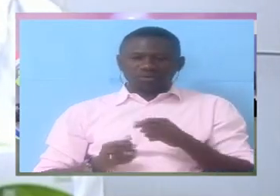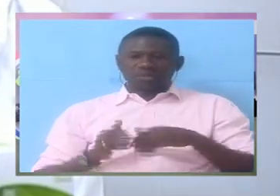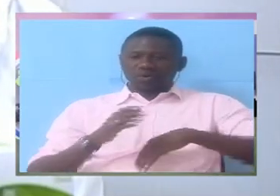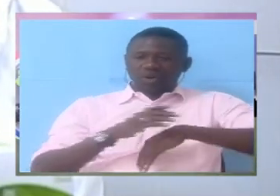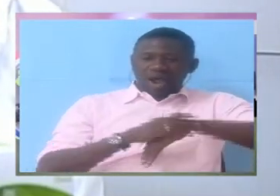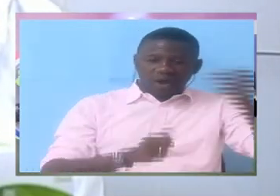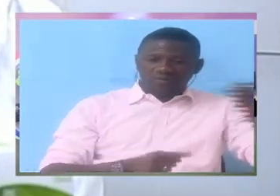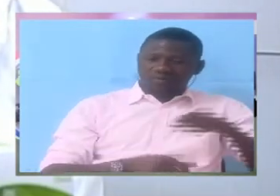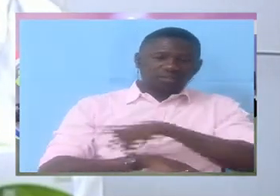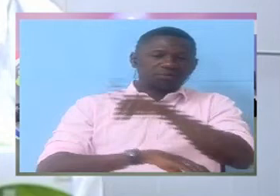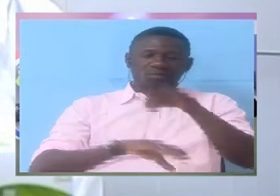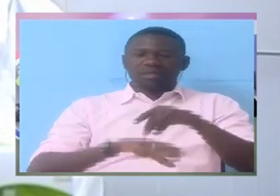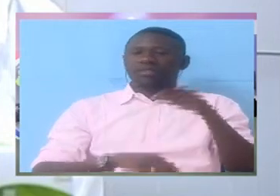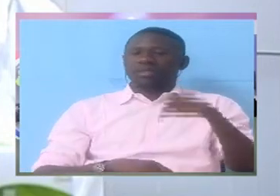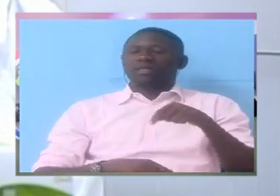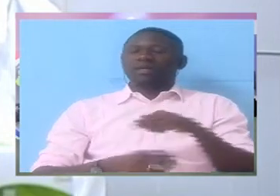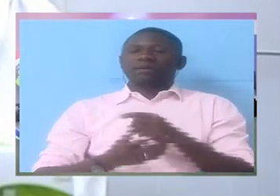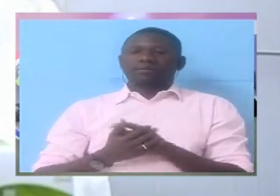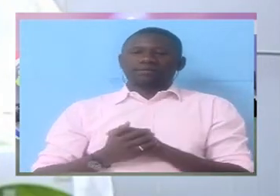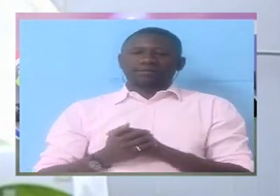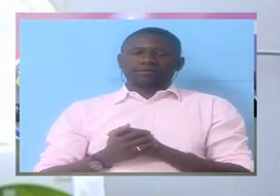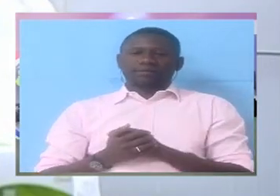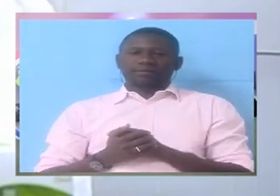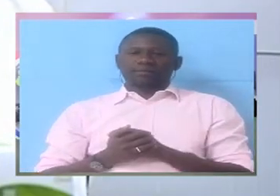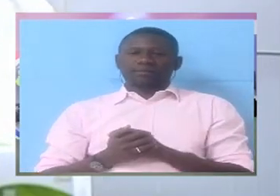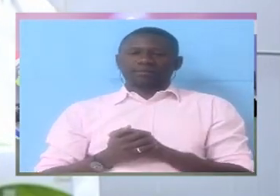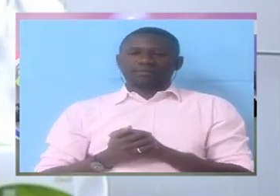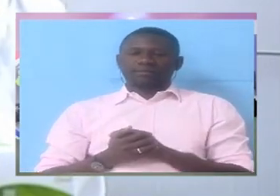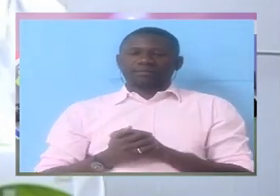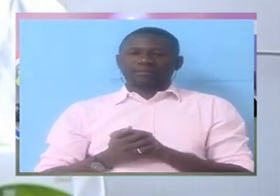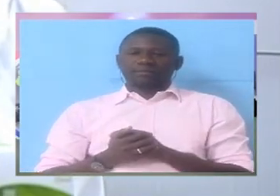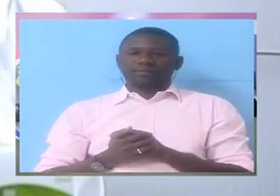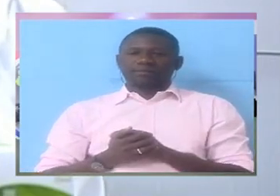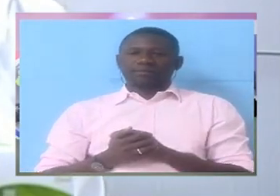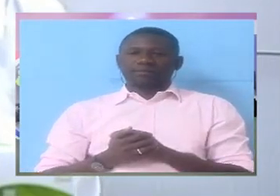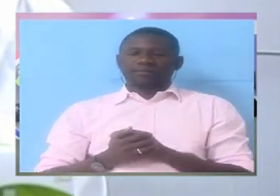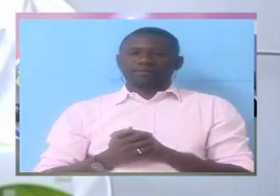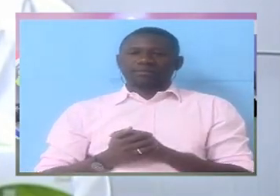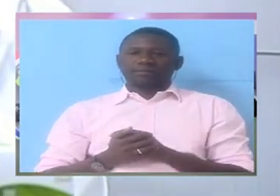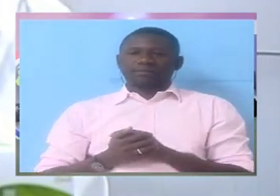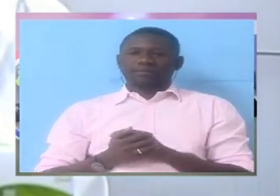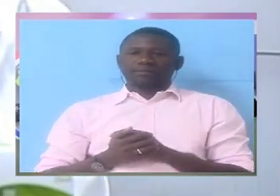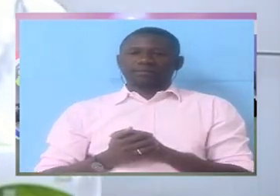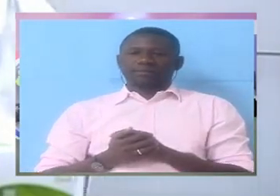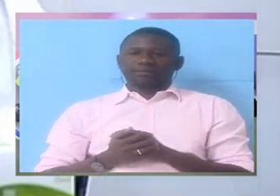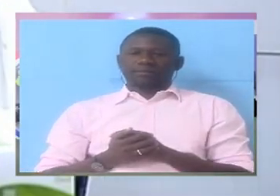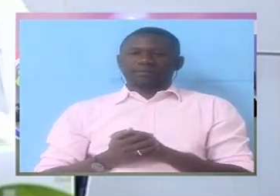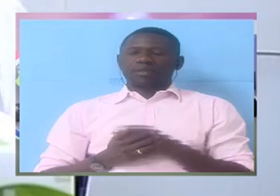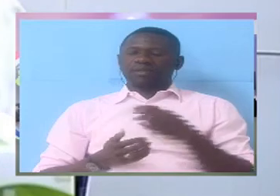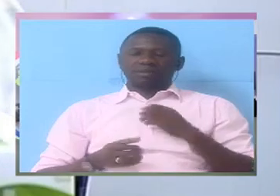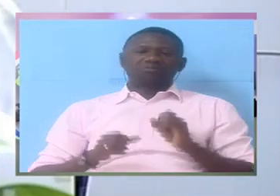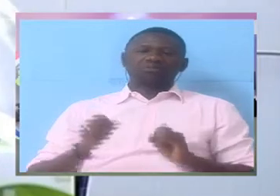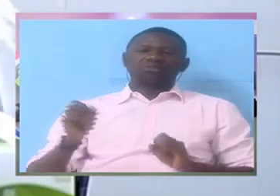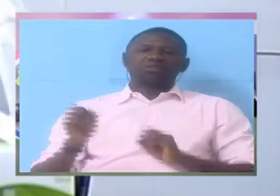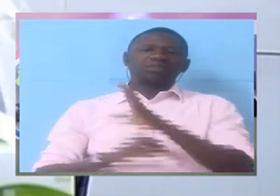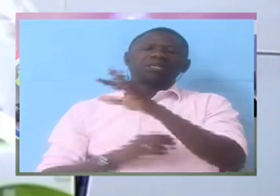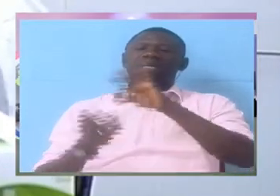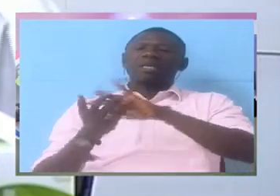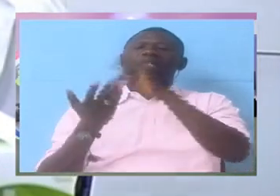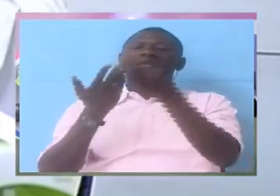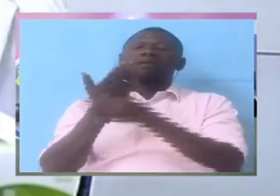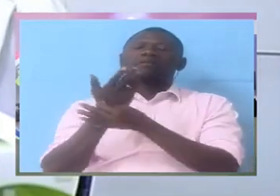Ngamirambete bondila nyima fangu mume obele la yebojang. I was sent to Base, I believe. Yanki